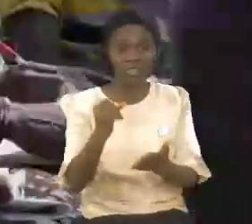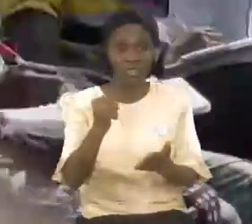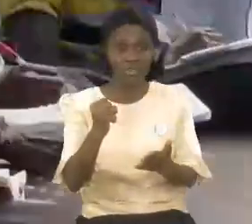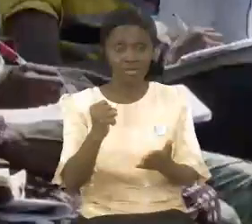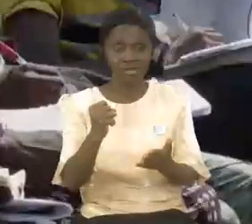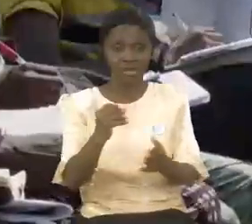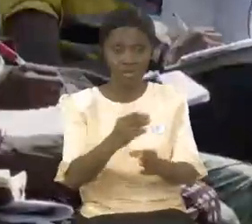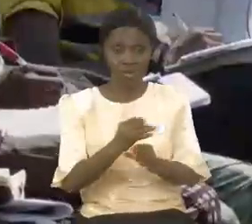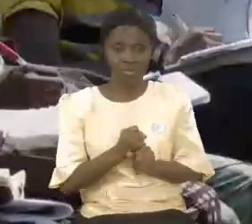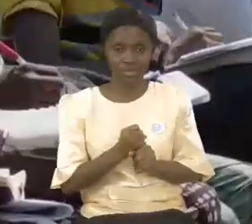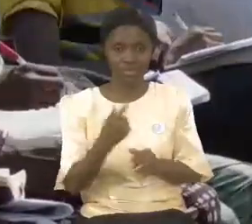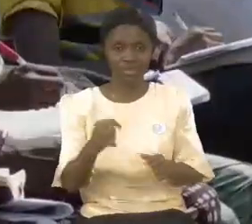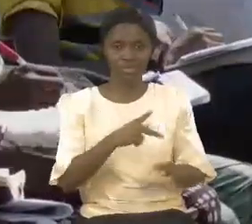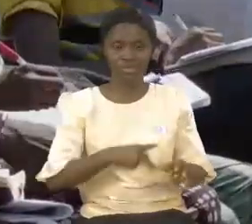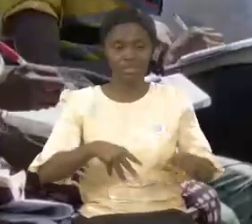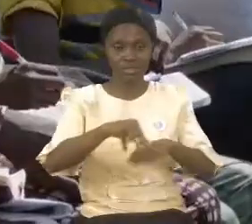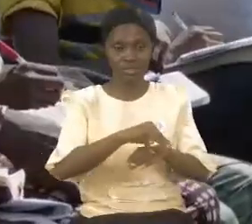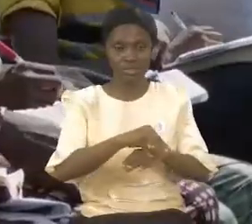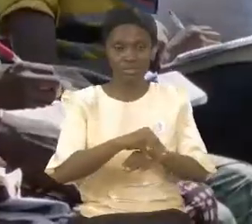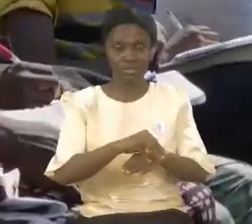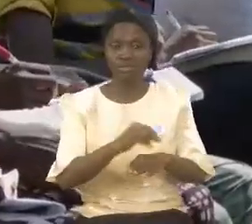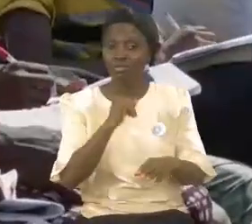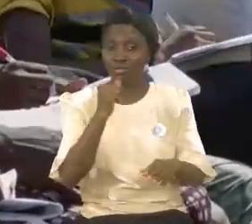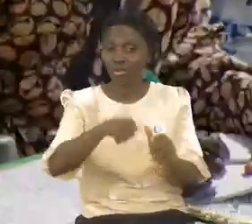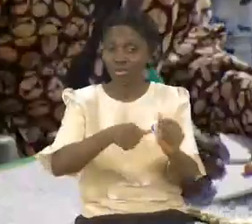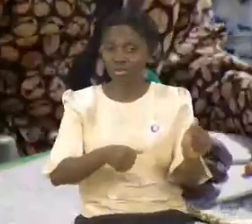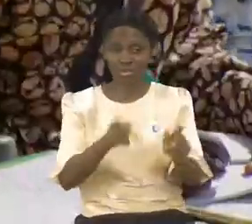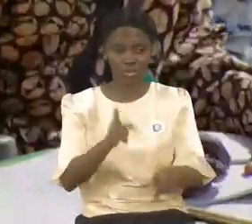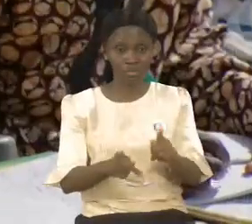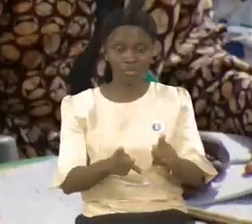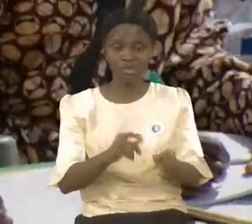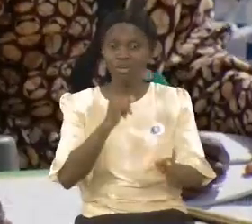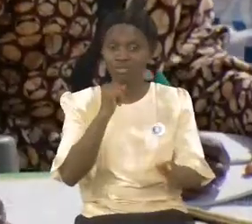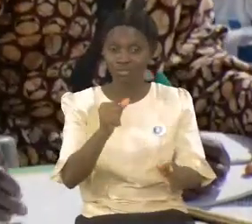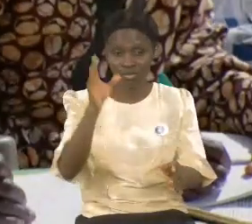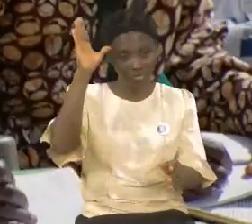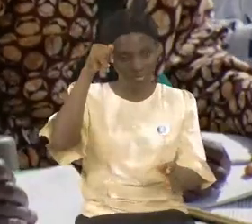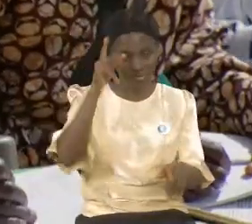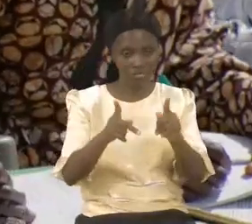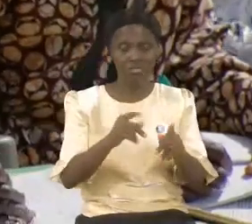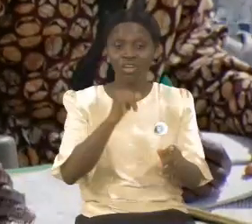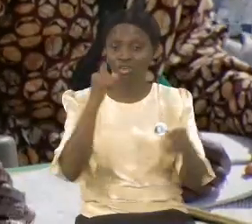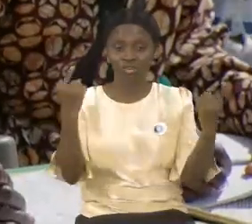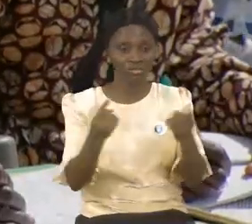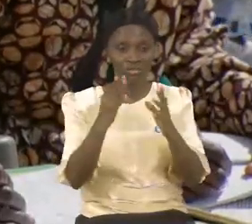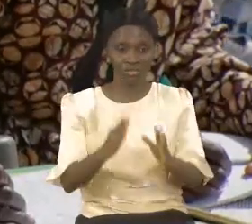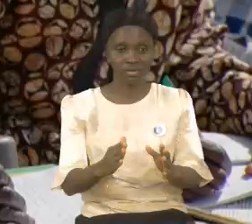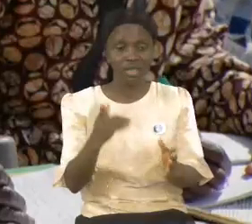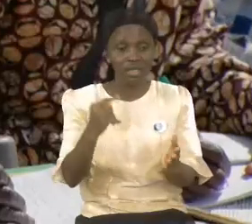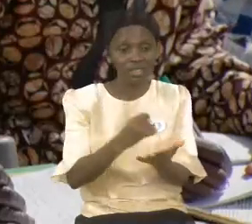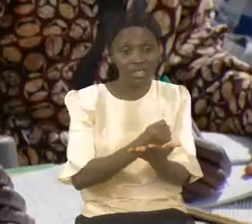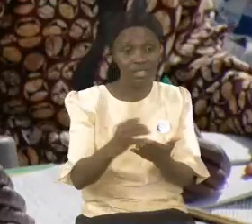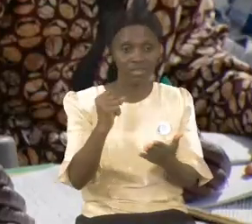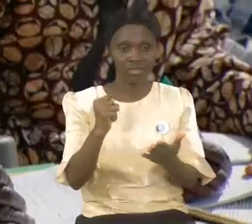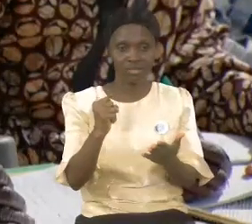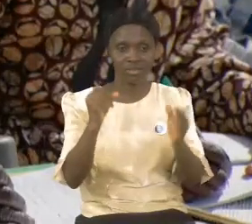the backsliders. The saints, not the prodigals. The saints, the children of God that abide,